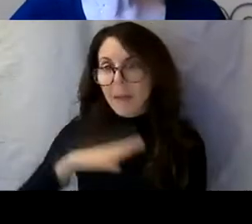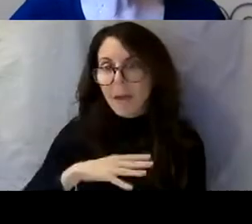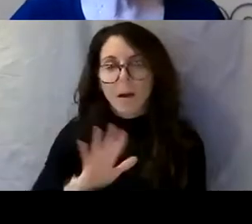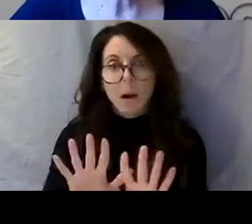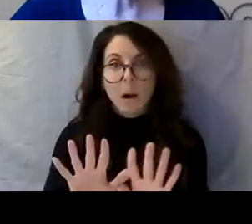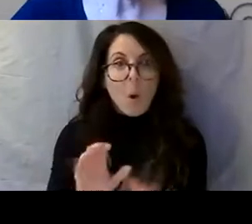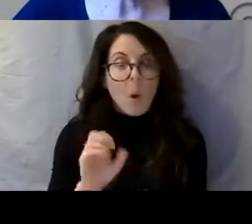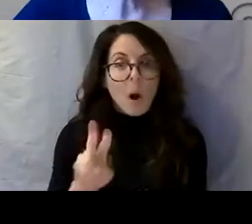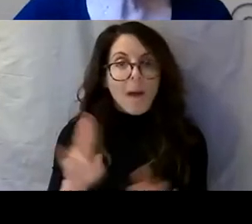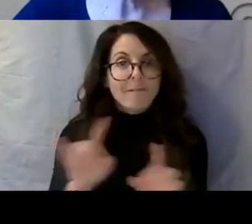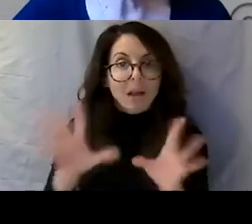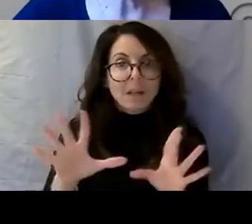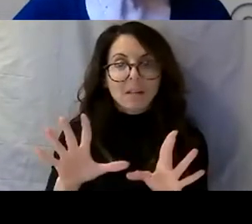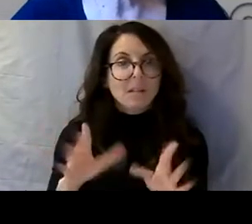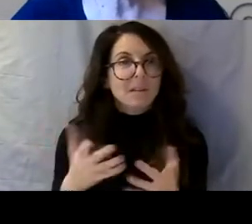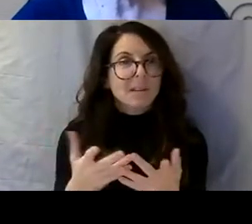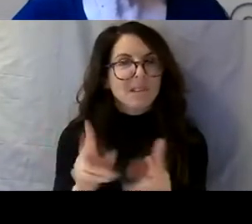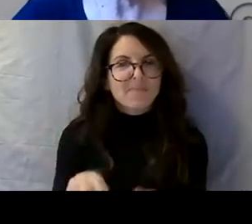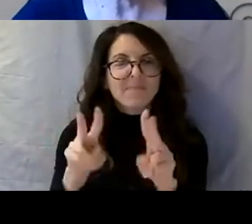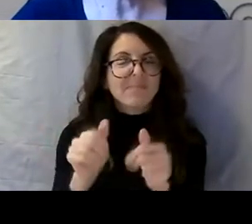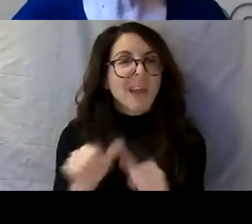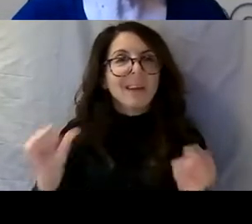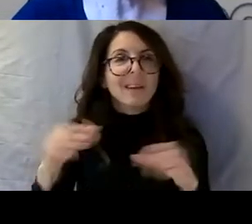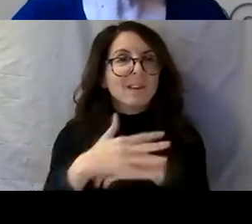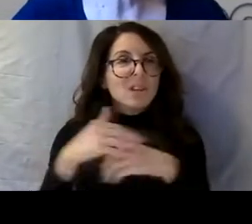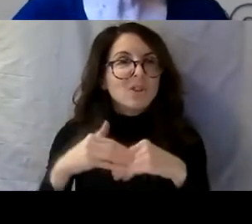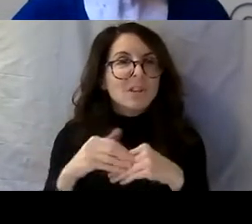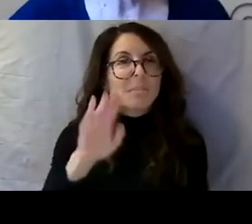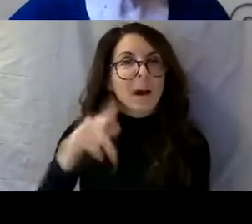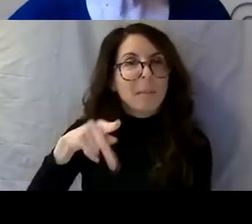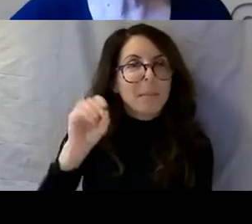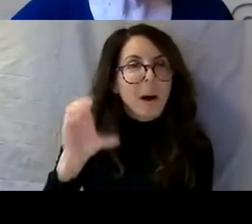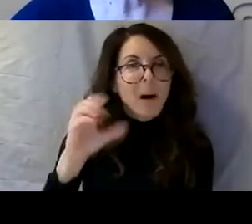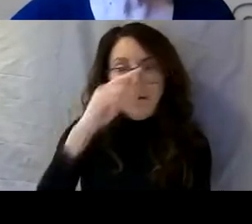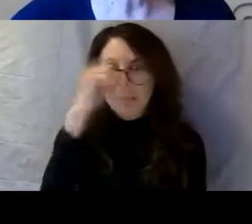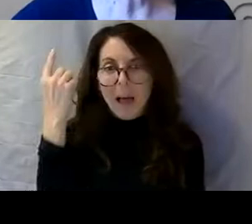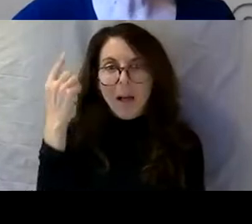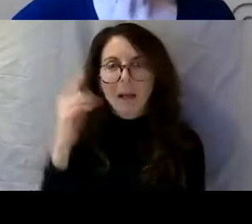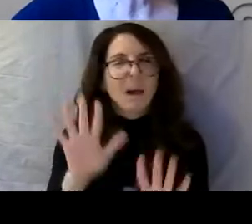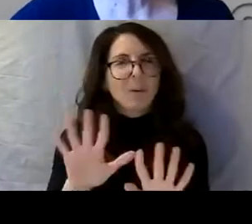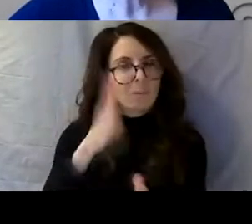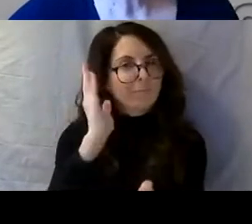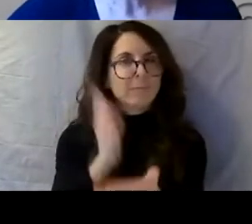and injustice against all Indigenous, Black, and other BiPOC individuals can finally end.